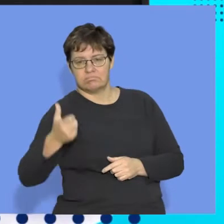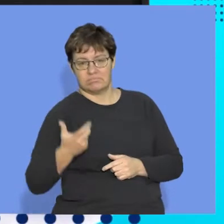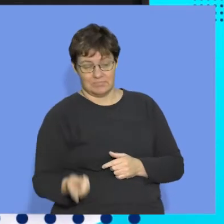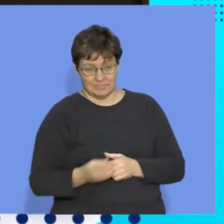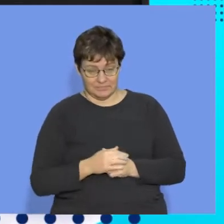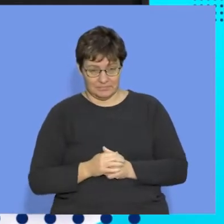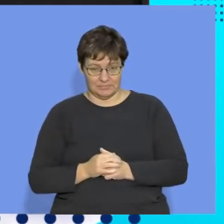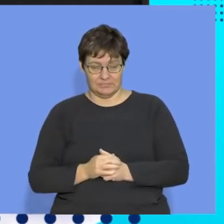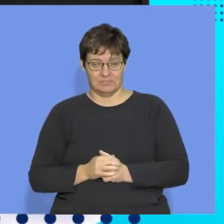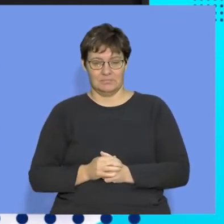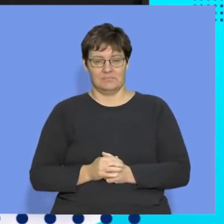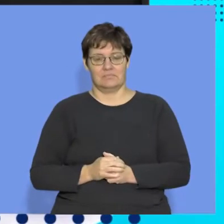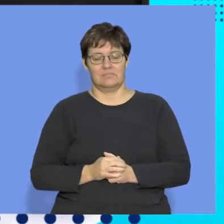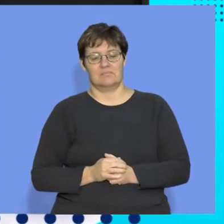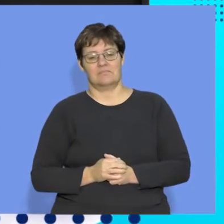Okay.